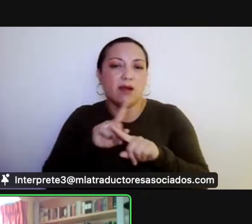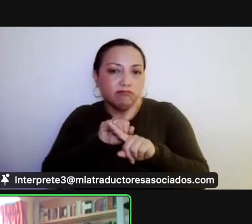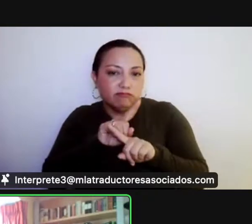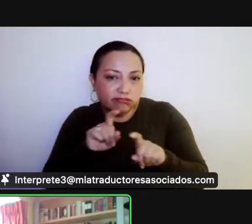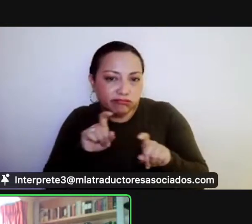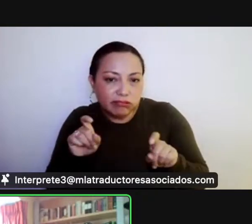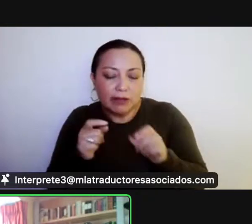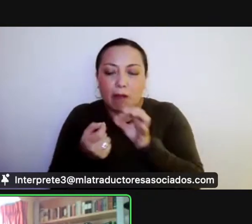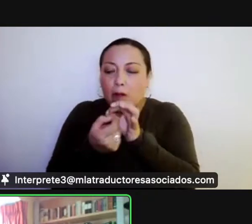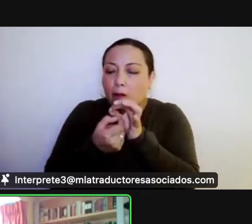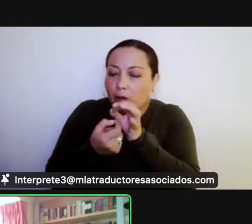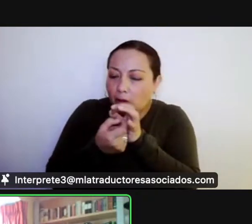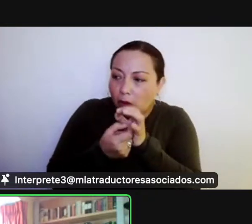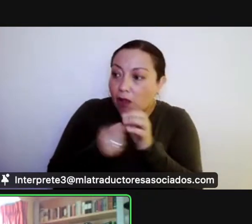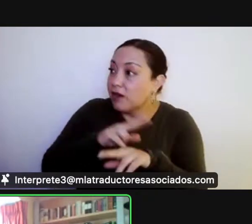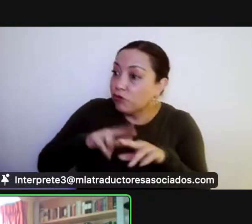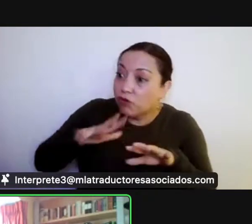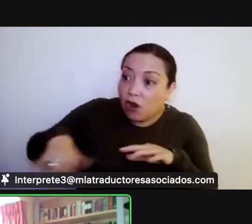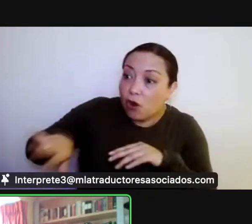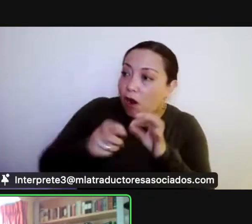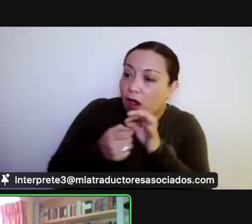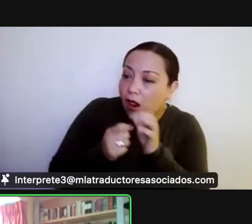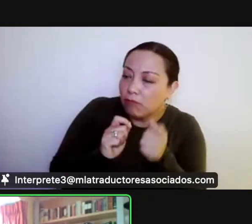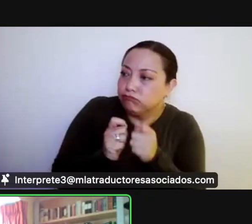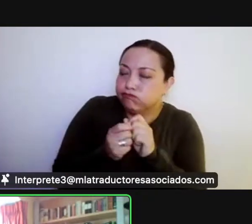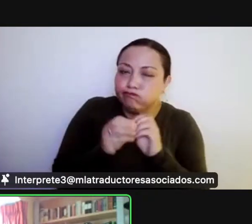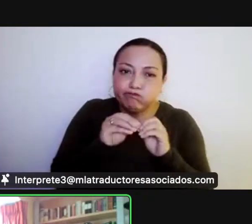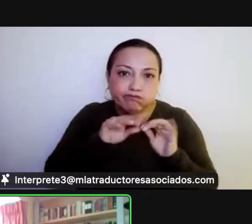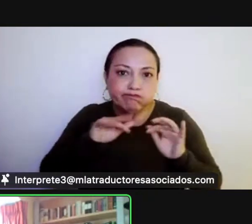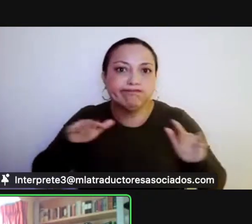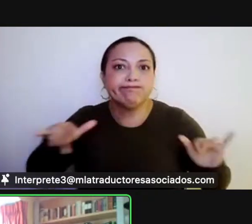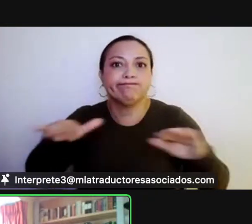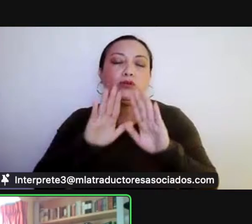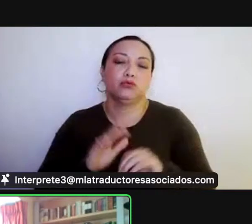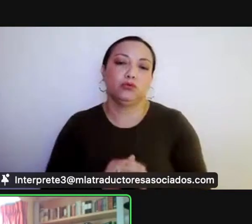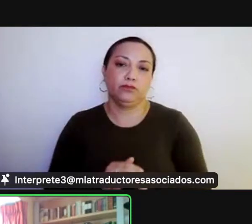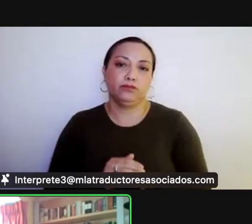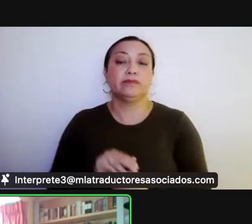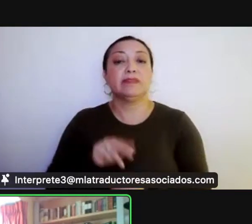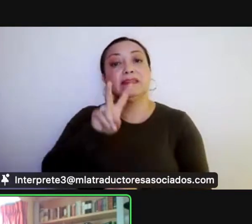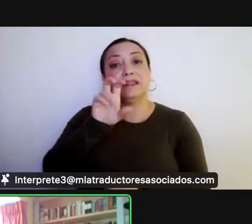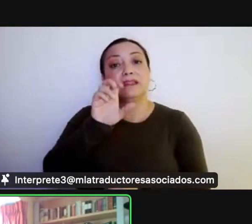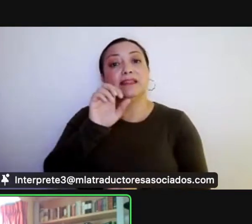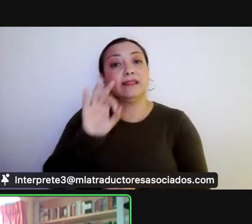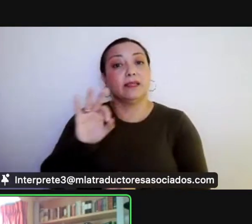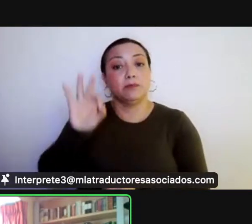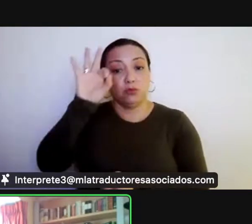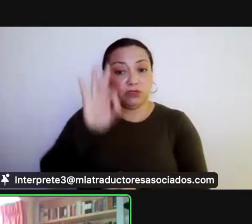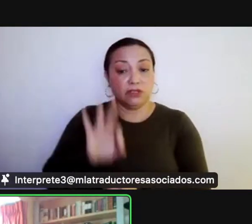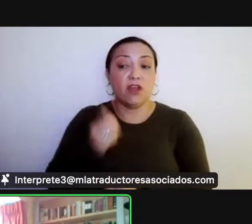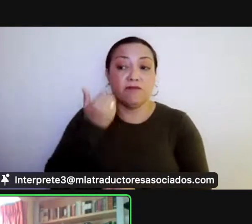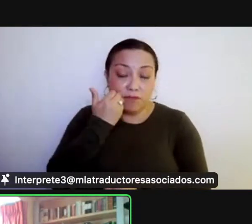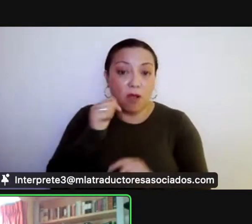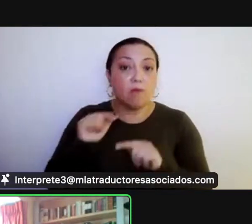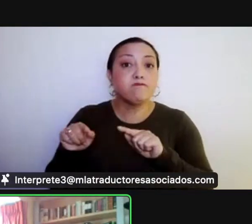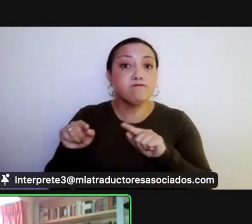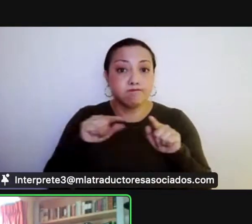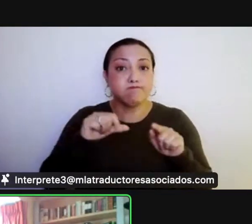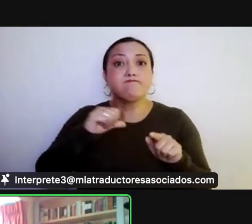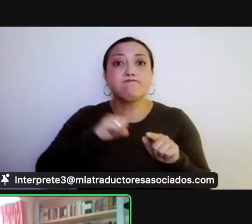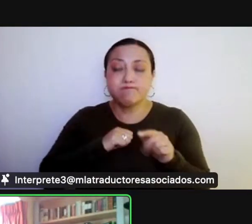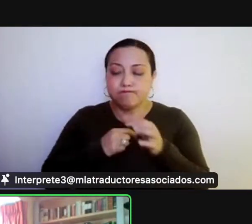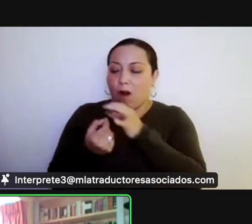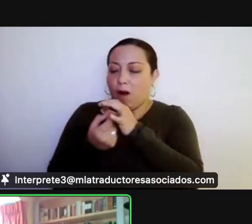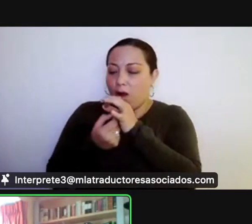the diversity of microbes in nature. 70% of the diseases are